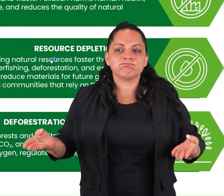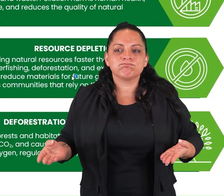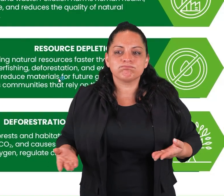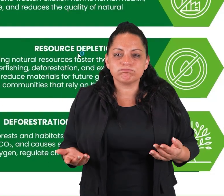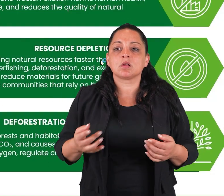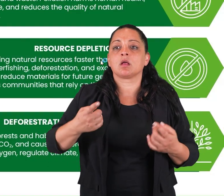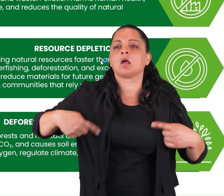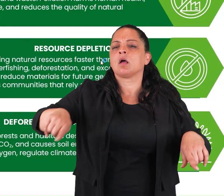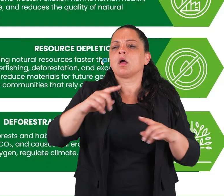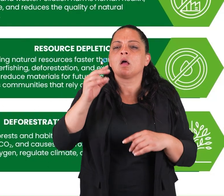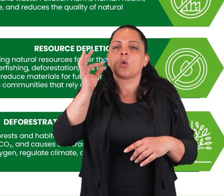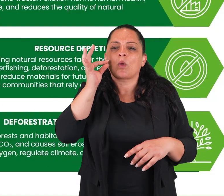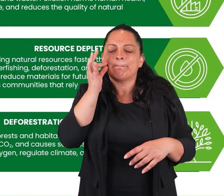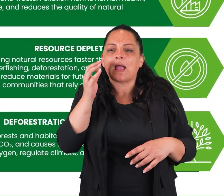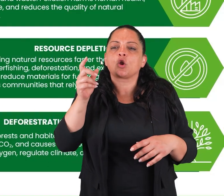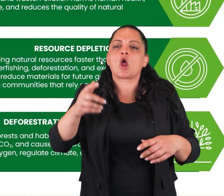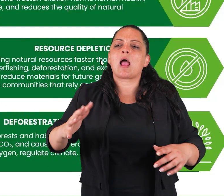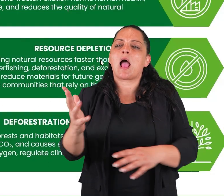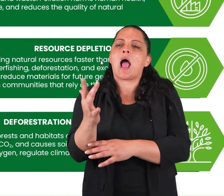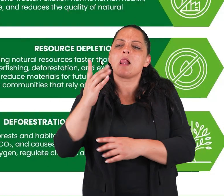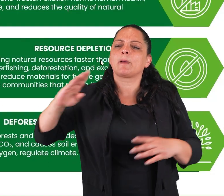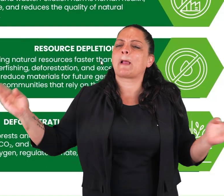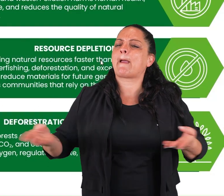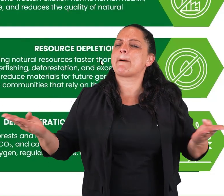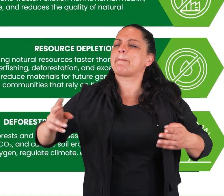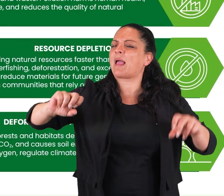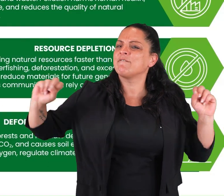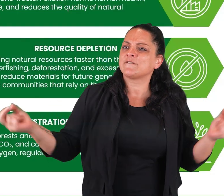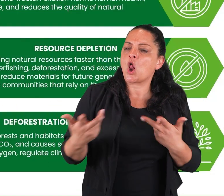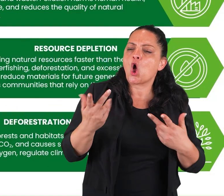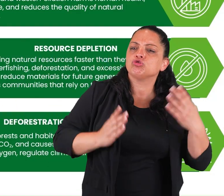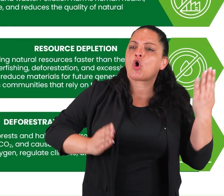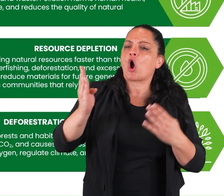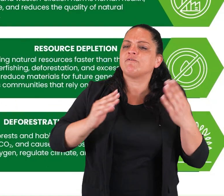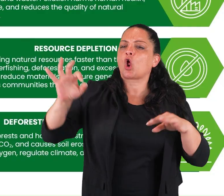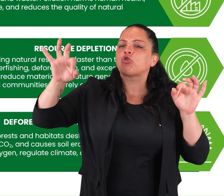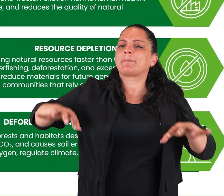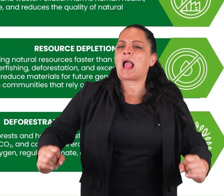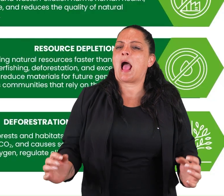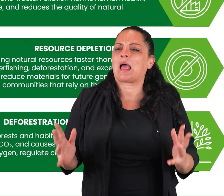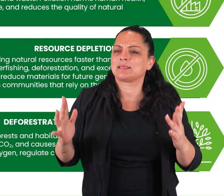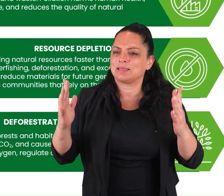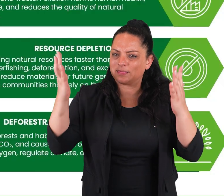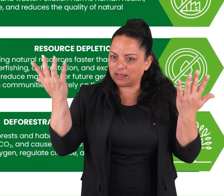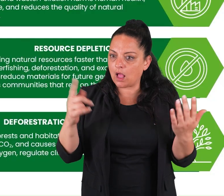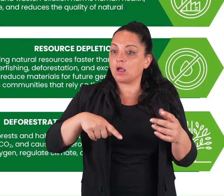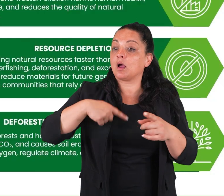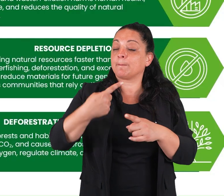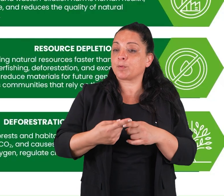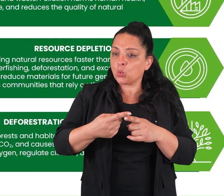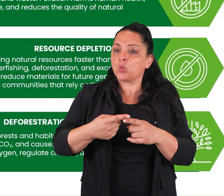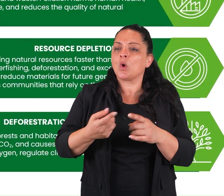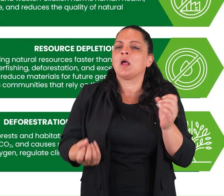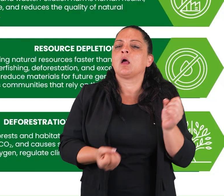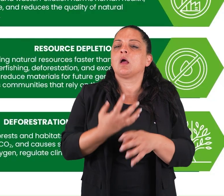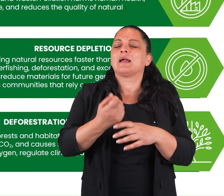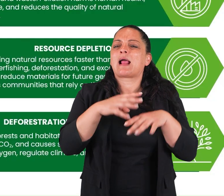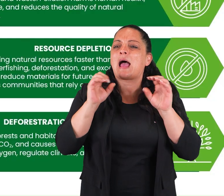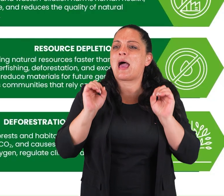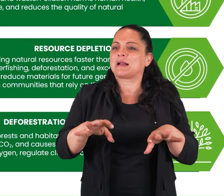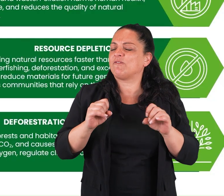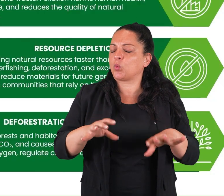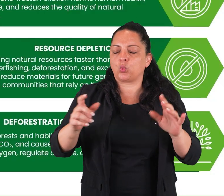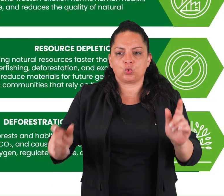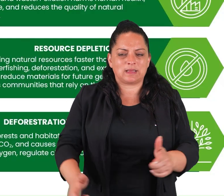is deforestation. By cutting trees, we are cutting trees faster than the speed that we are